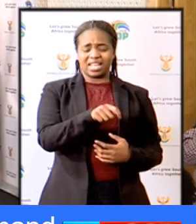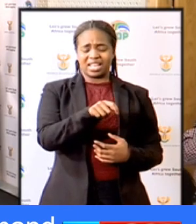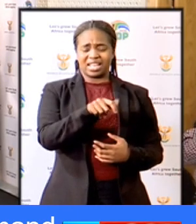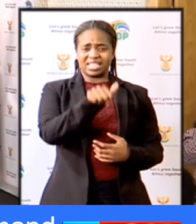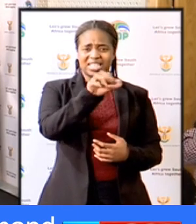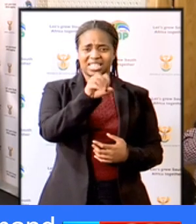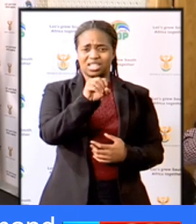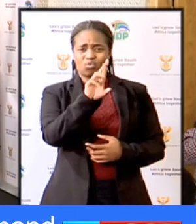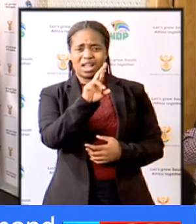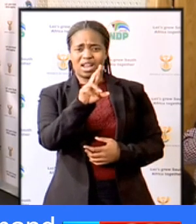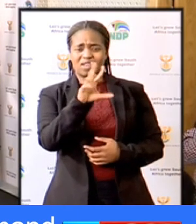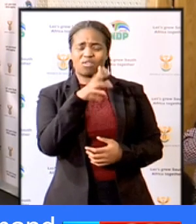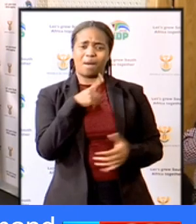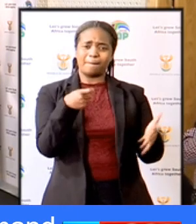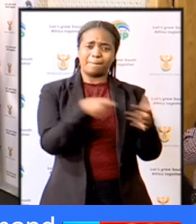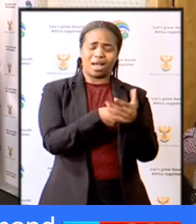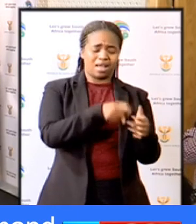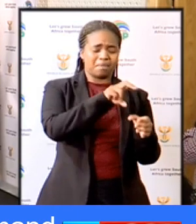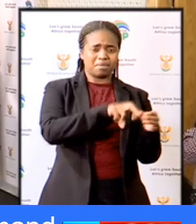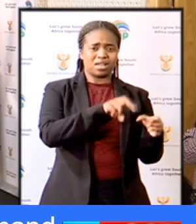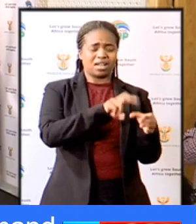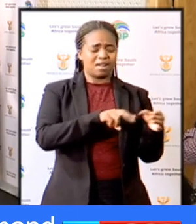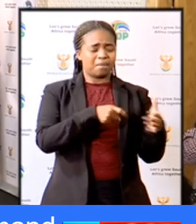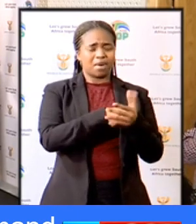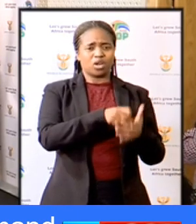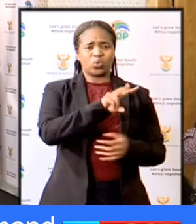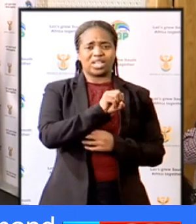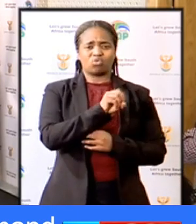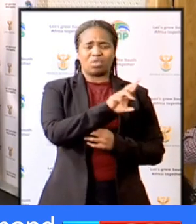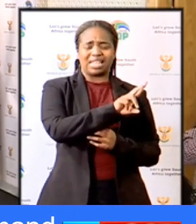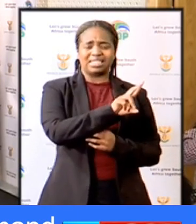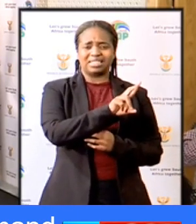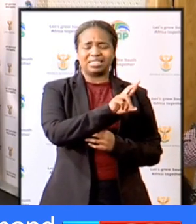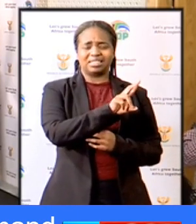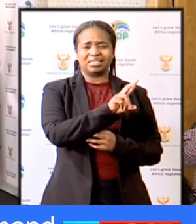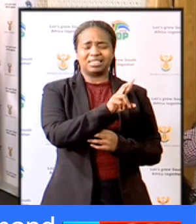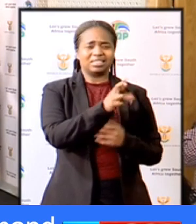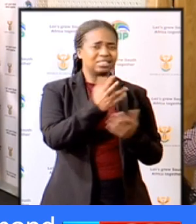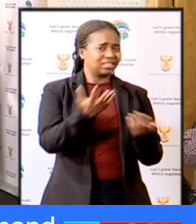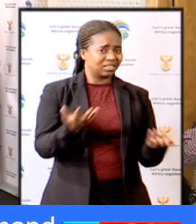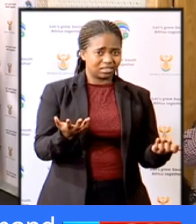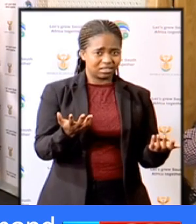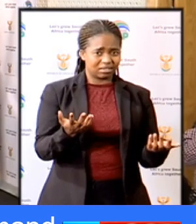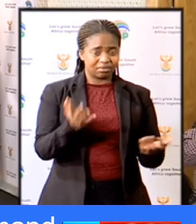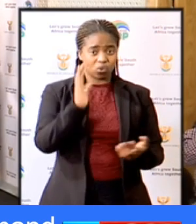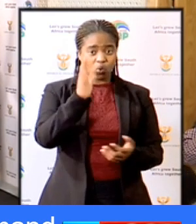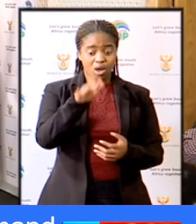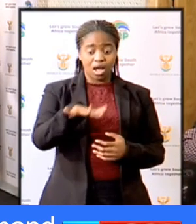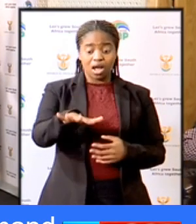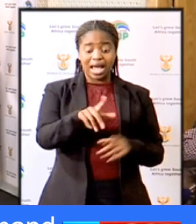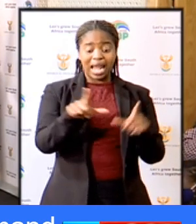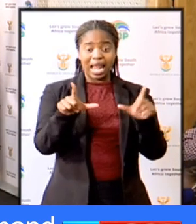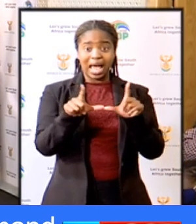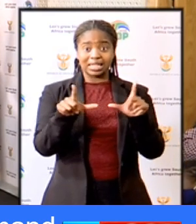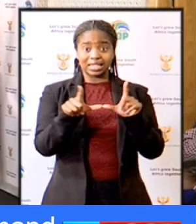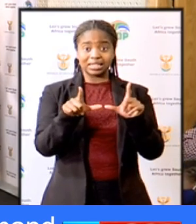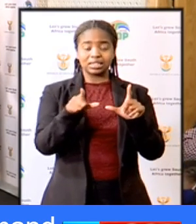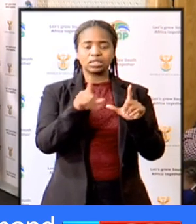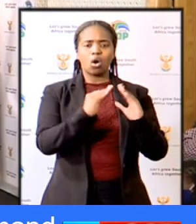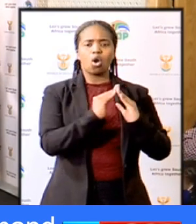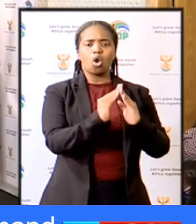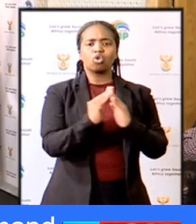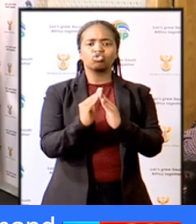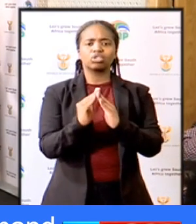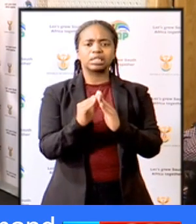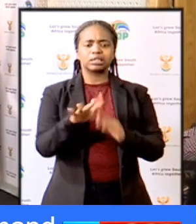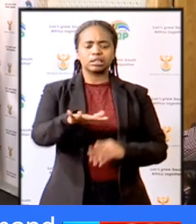rand just to get a bottle of beer for 20 rand. So you, will licensed taverns be allowed, for